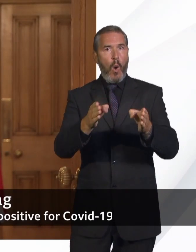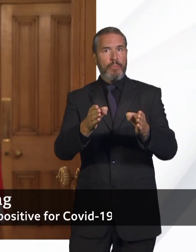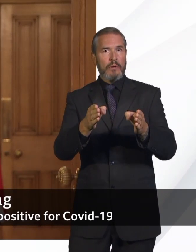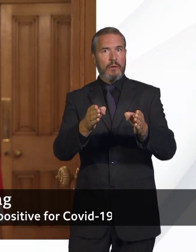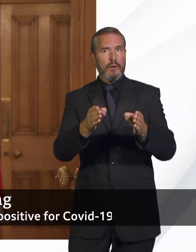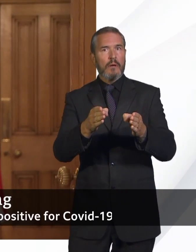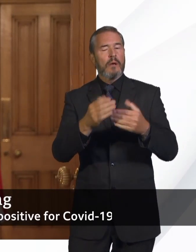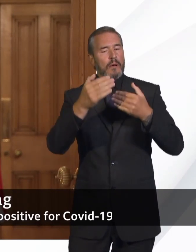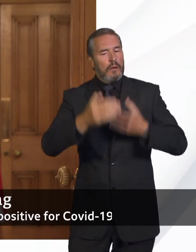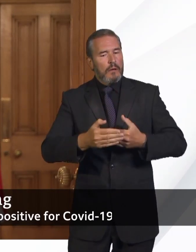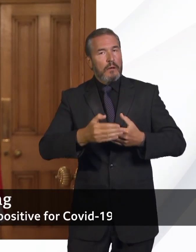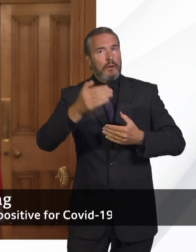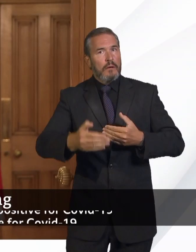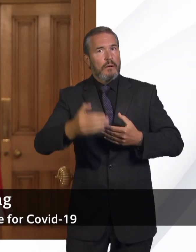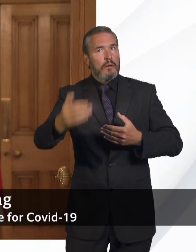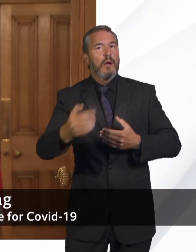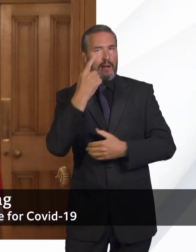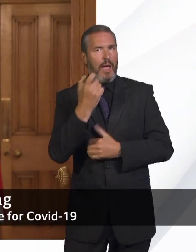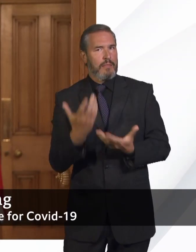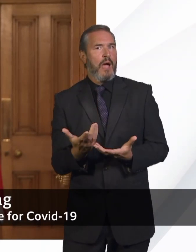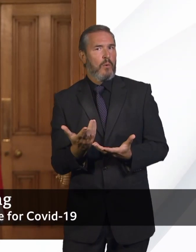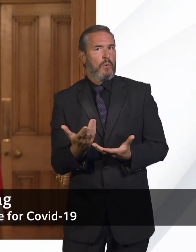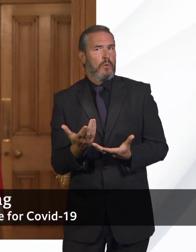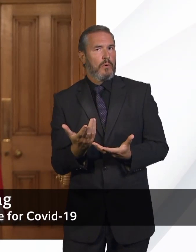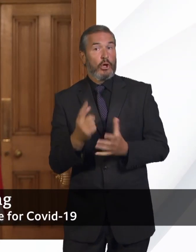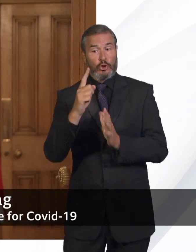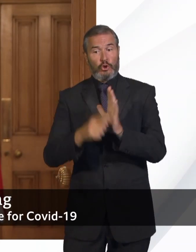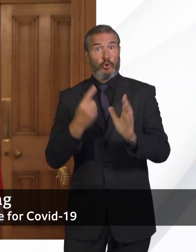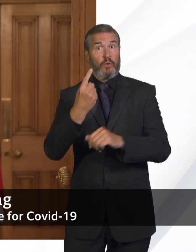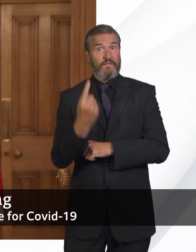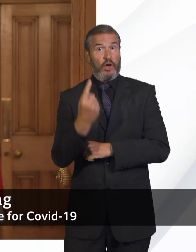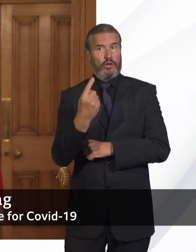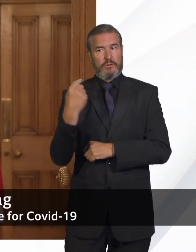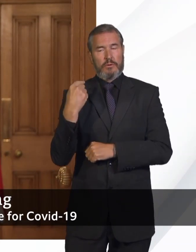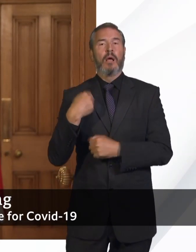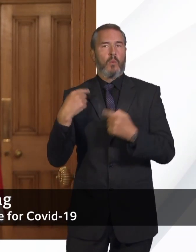a phased and careful manner. On the 1st of June, we